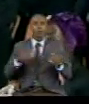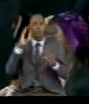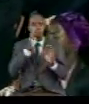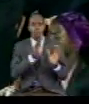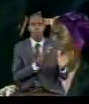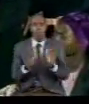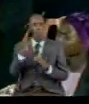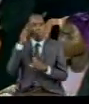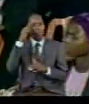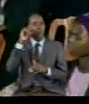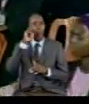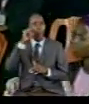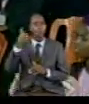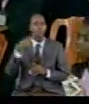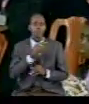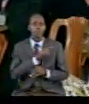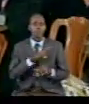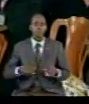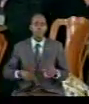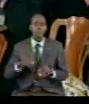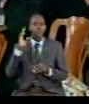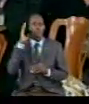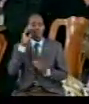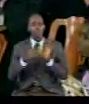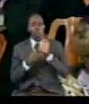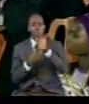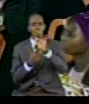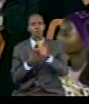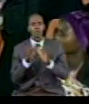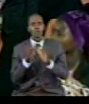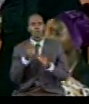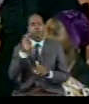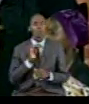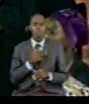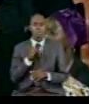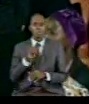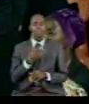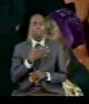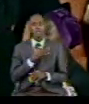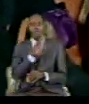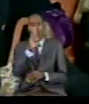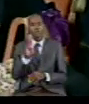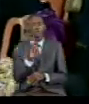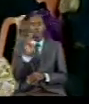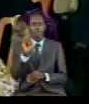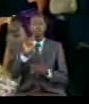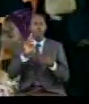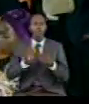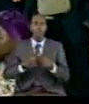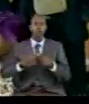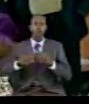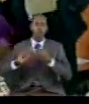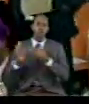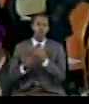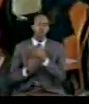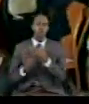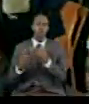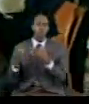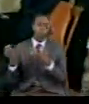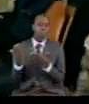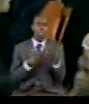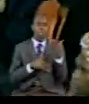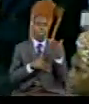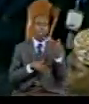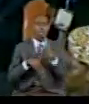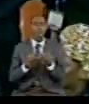him our needs, and God will use him to deal with any remaining thing in our